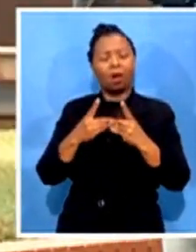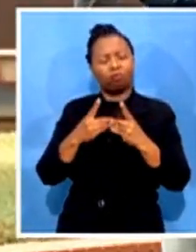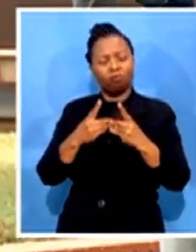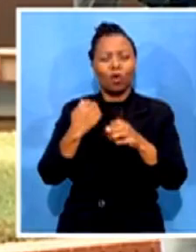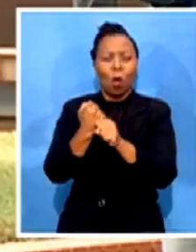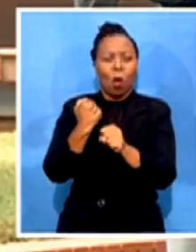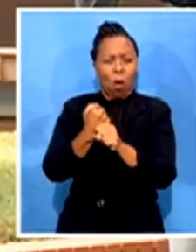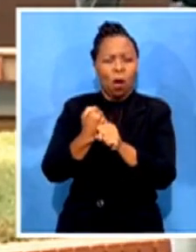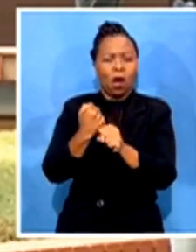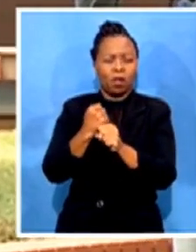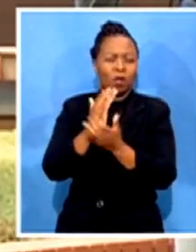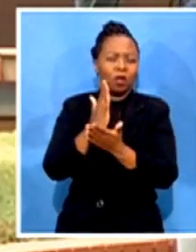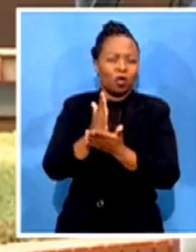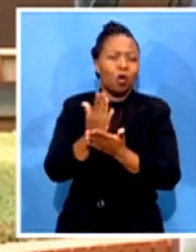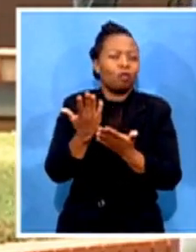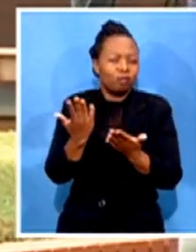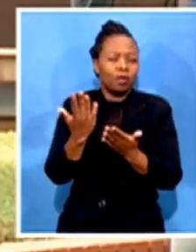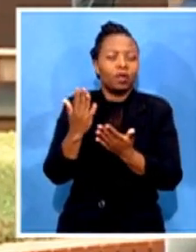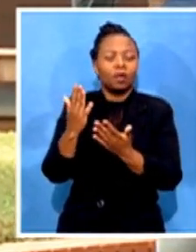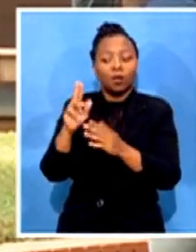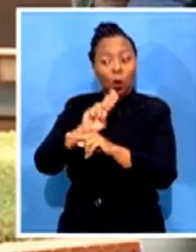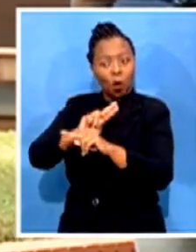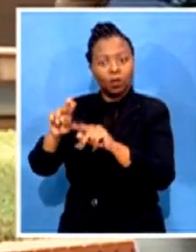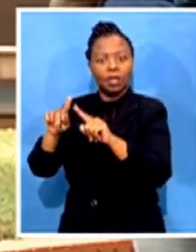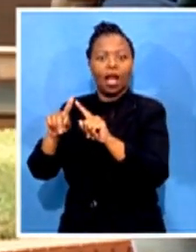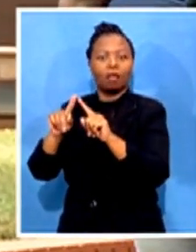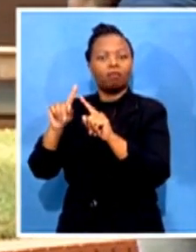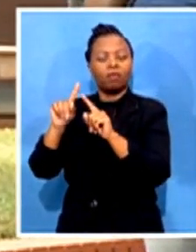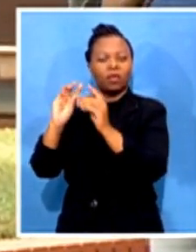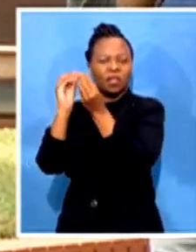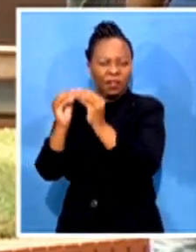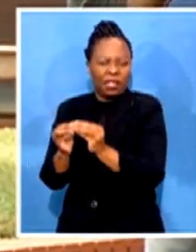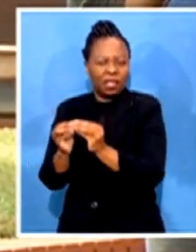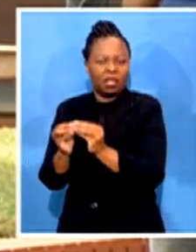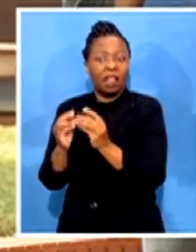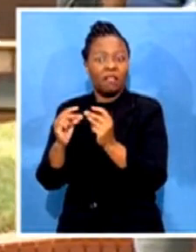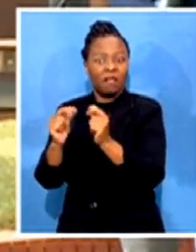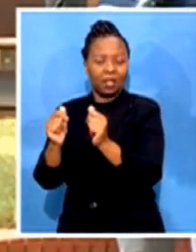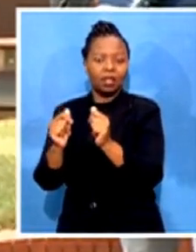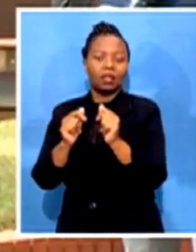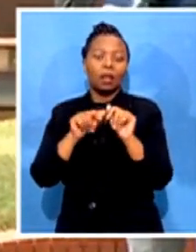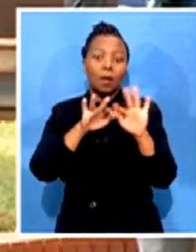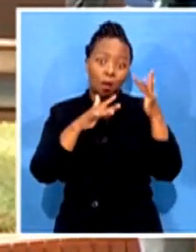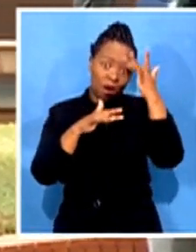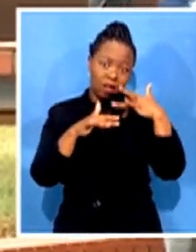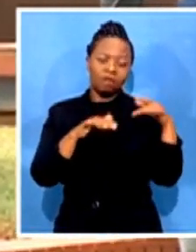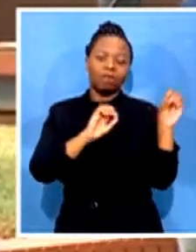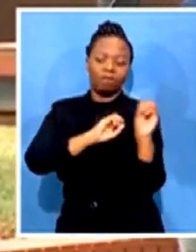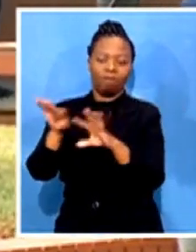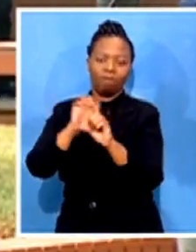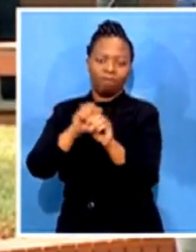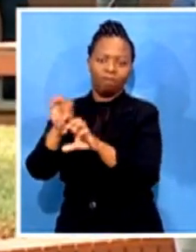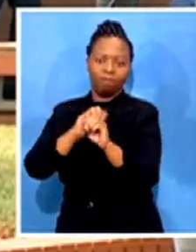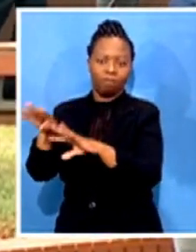repurposed with speed to take patients of COVID-19. The Royal Show